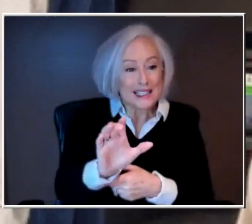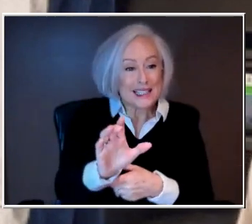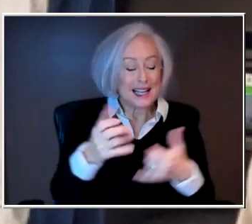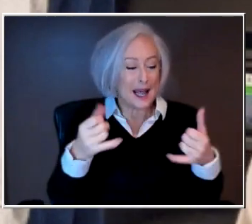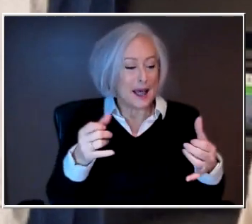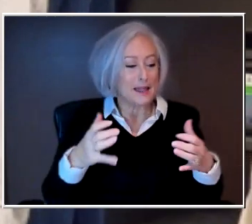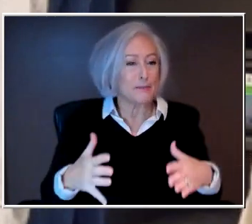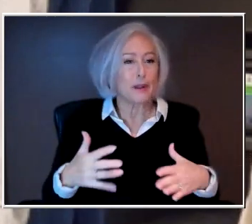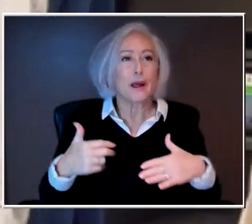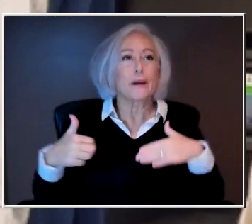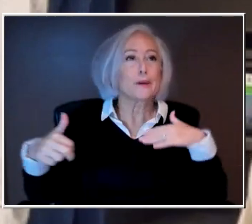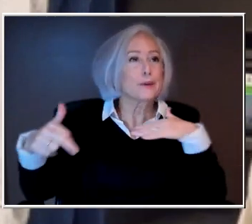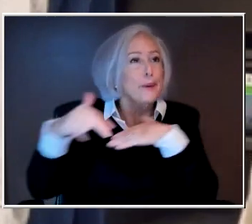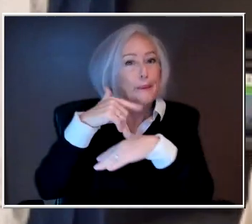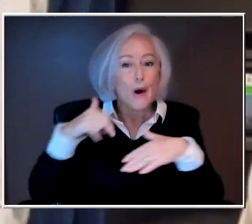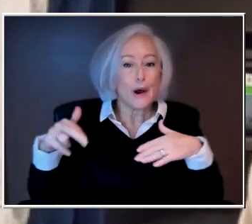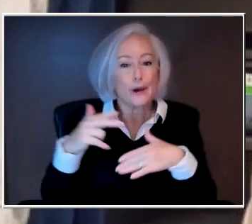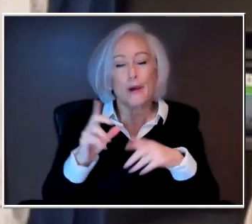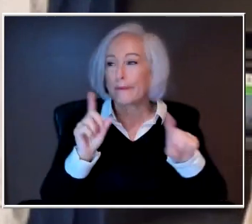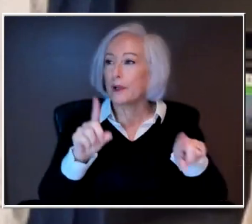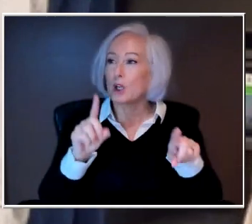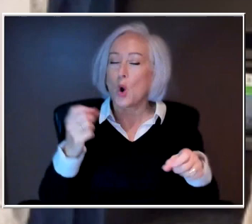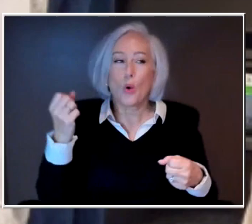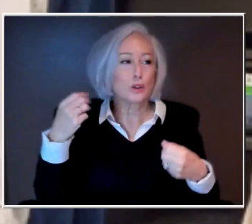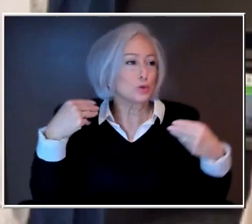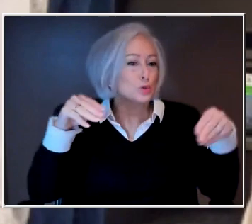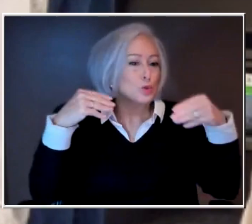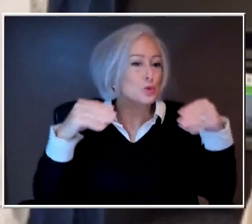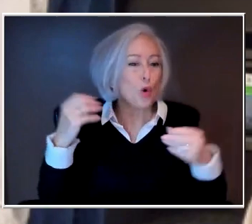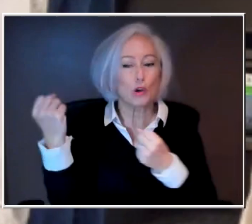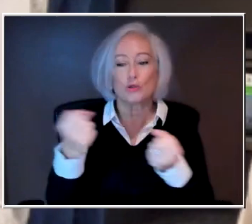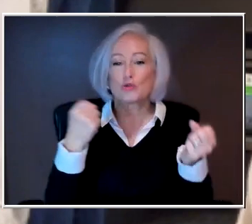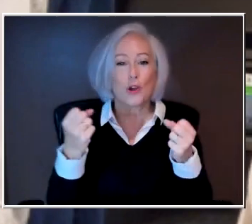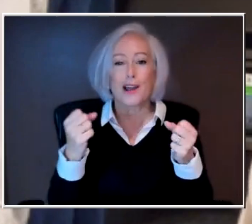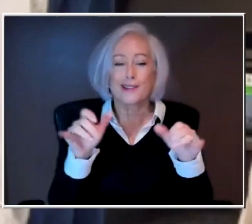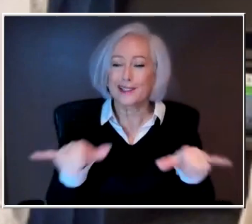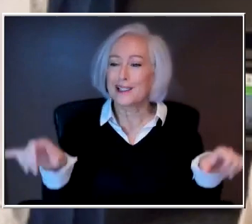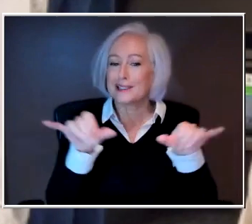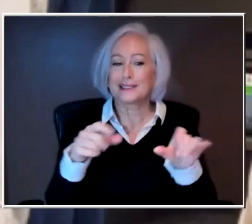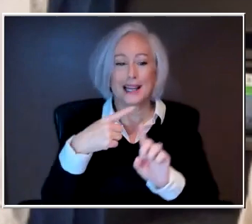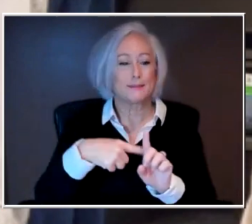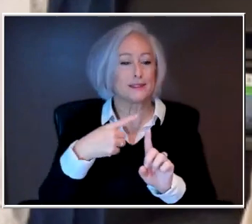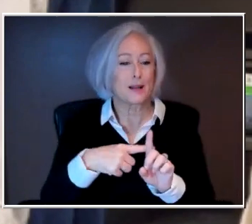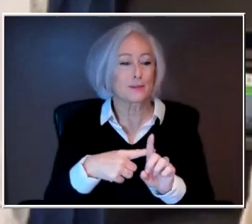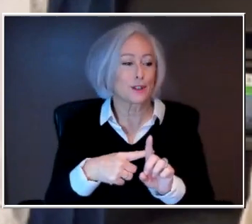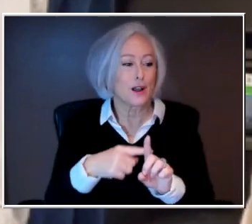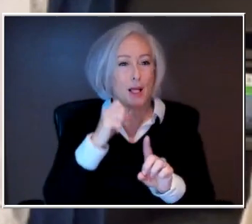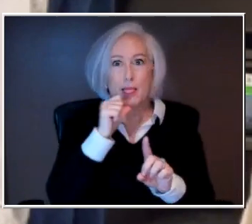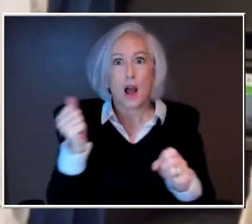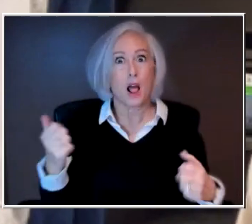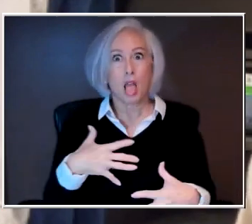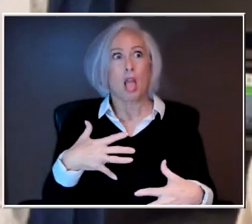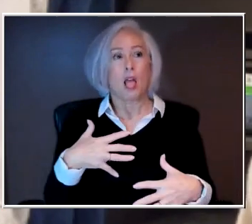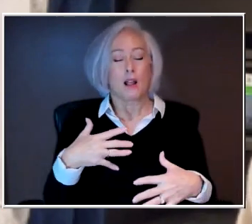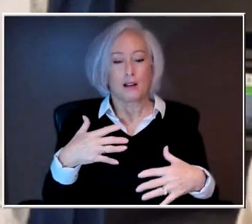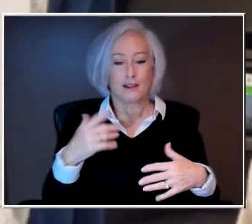walking around, going to the store, driving in that kind of weather, so they're not quite as shell shocked as when the guys